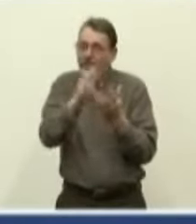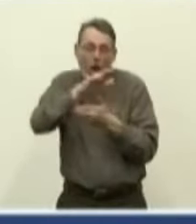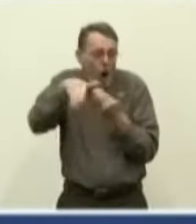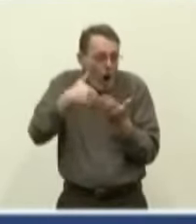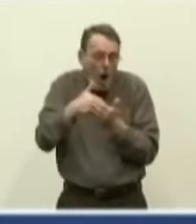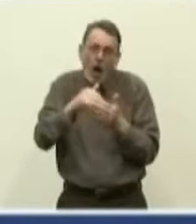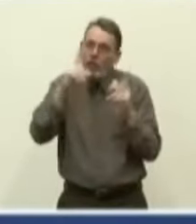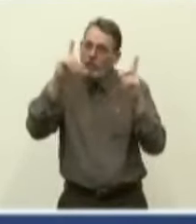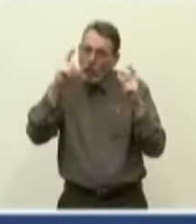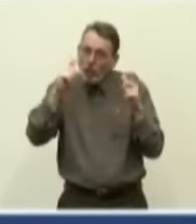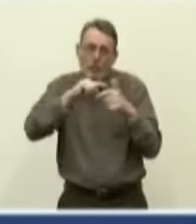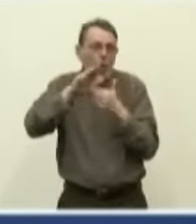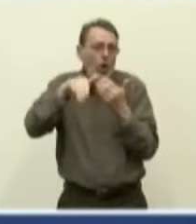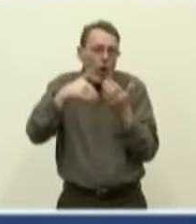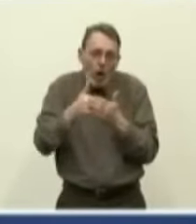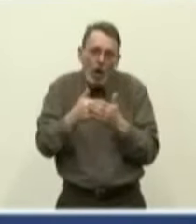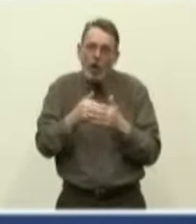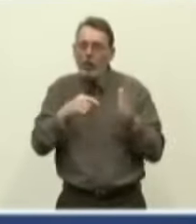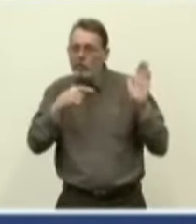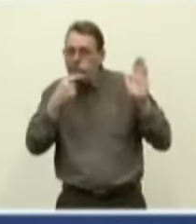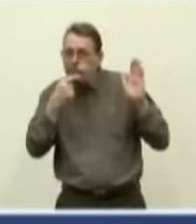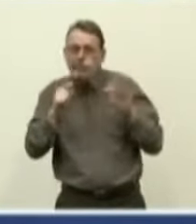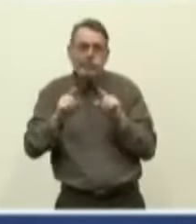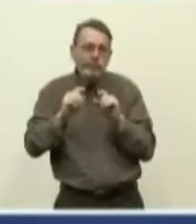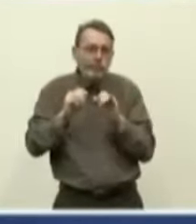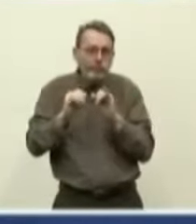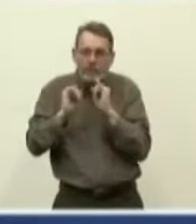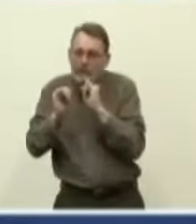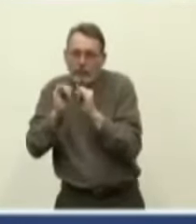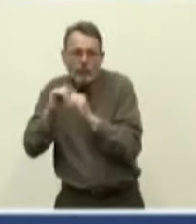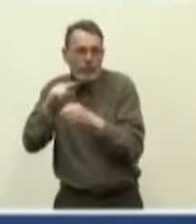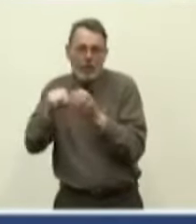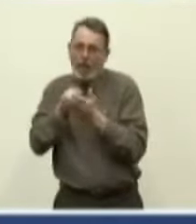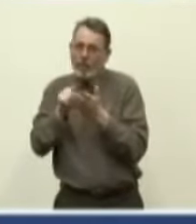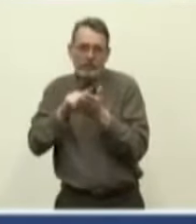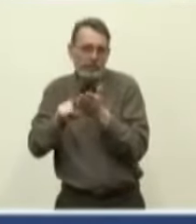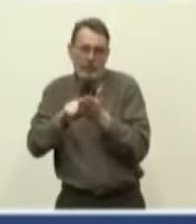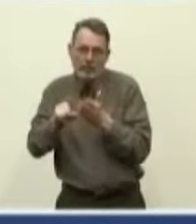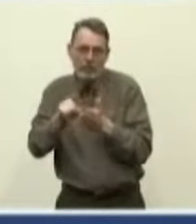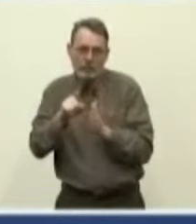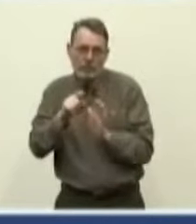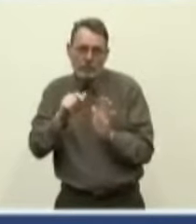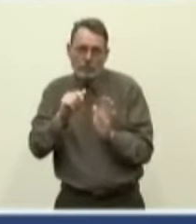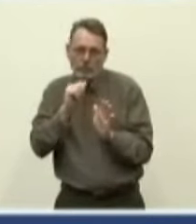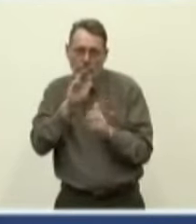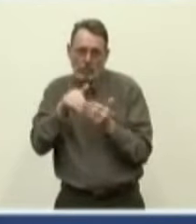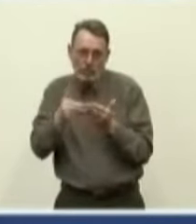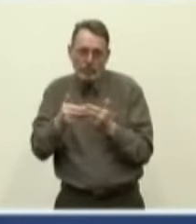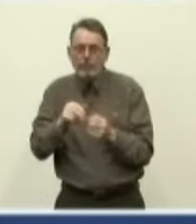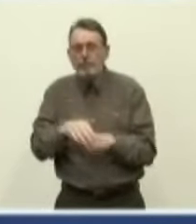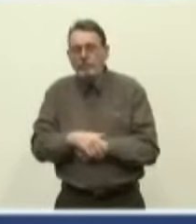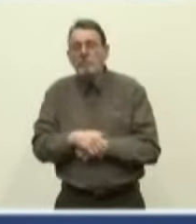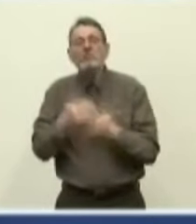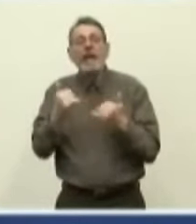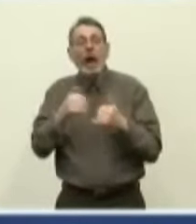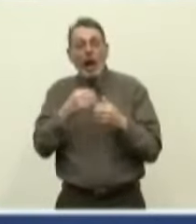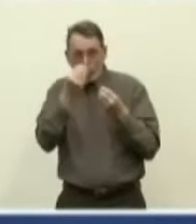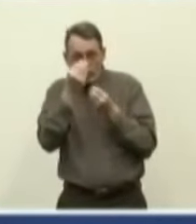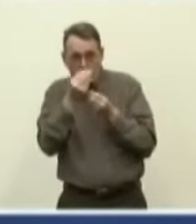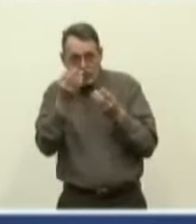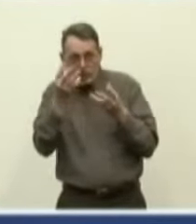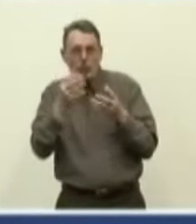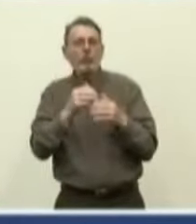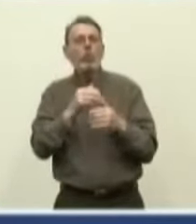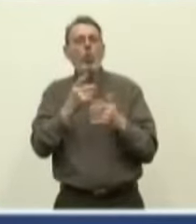or testimonial information related to this investigation. I will now provide a chronological